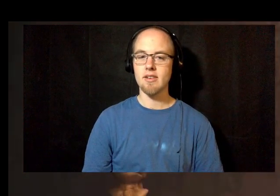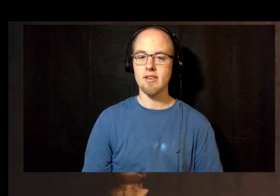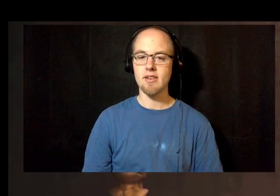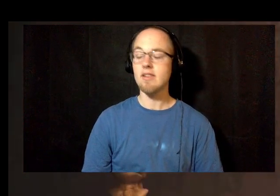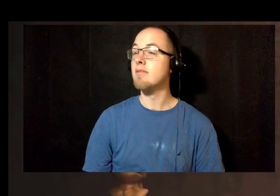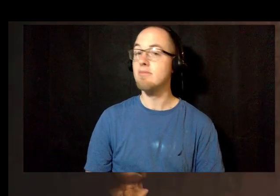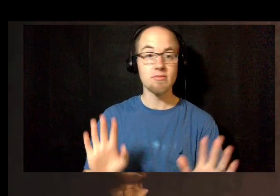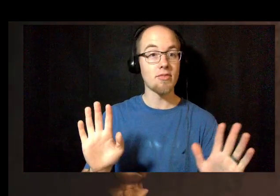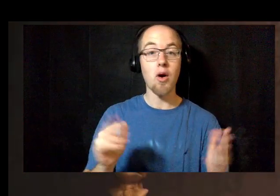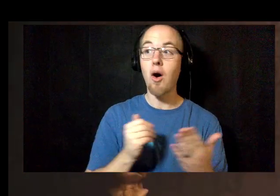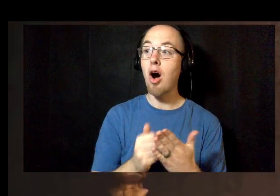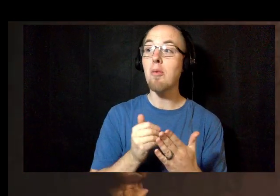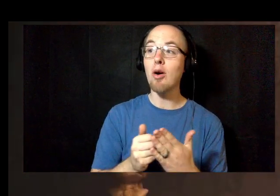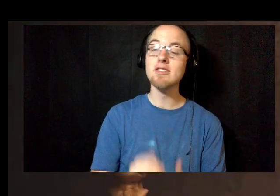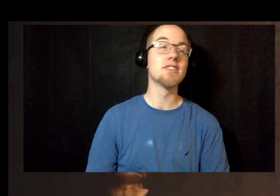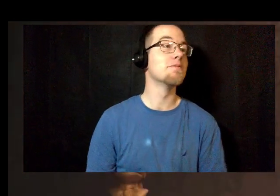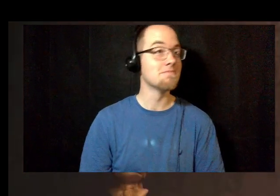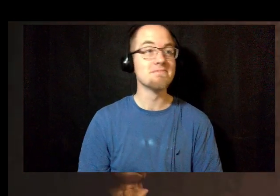Almost.